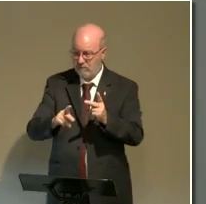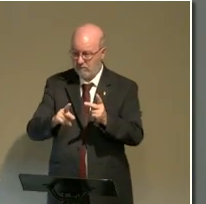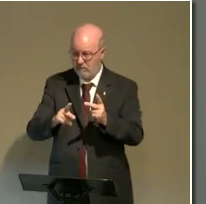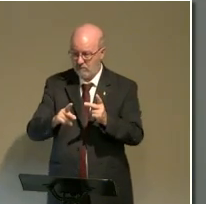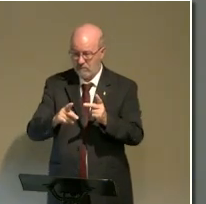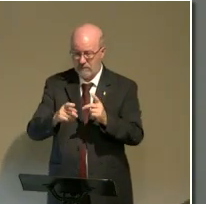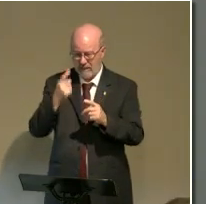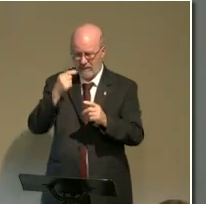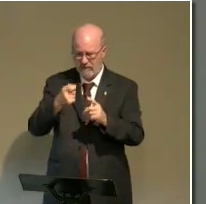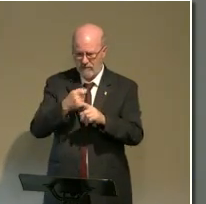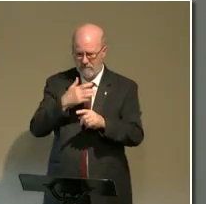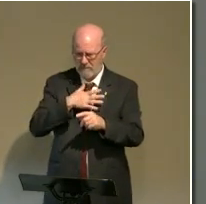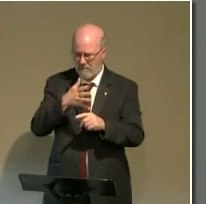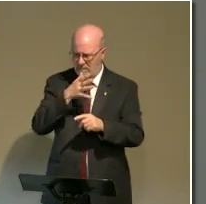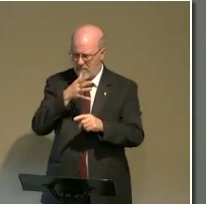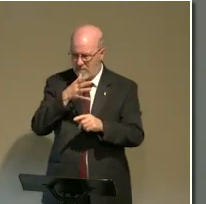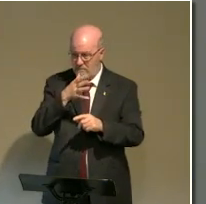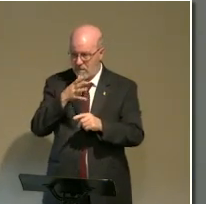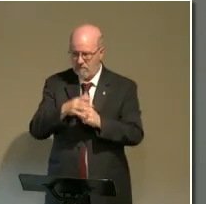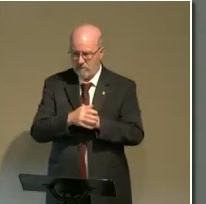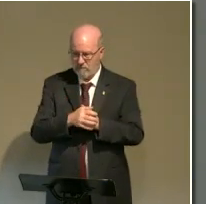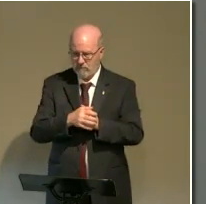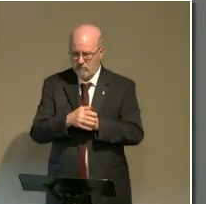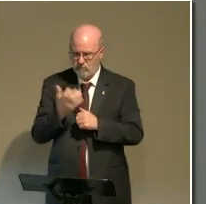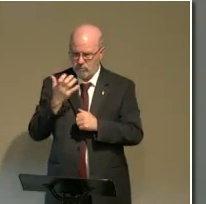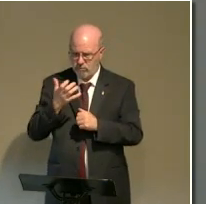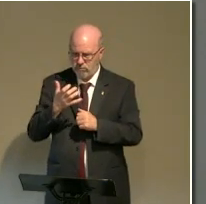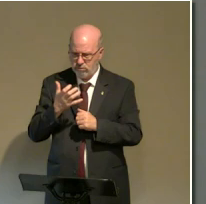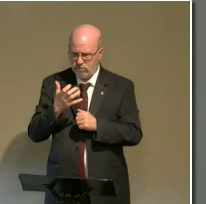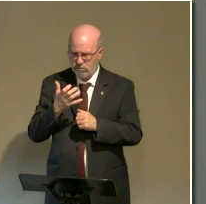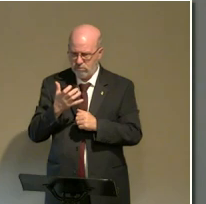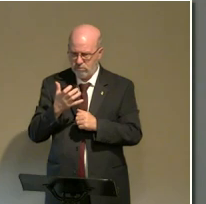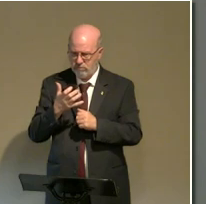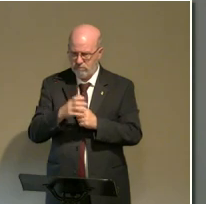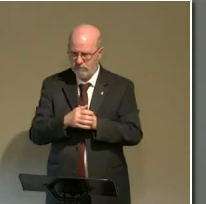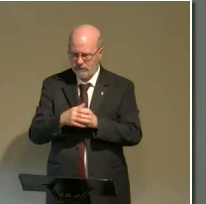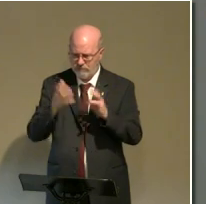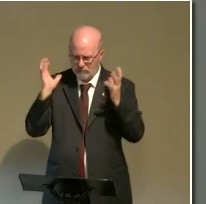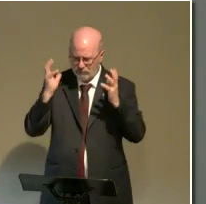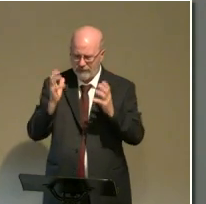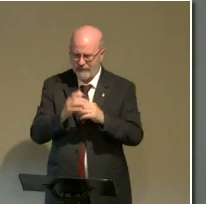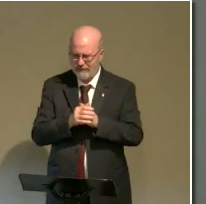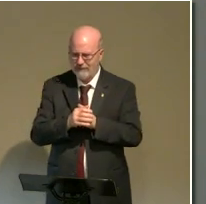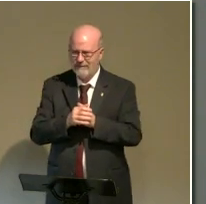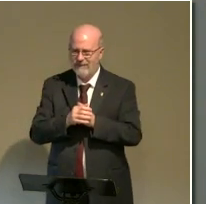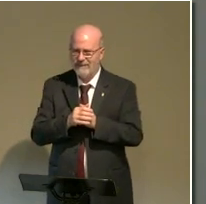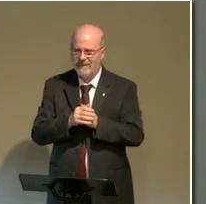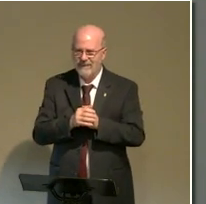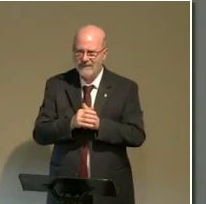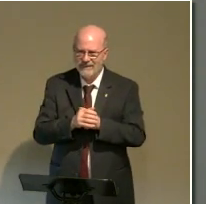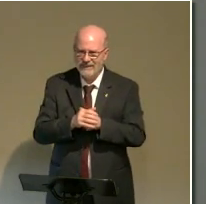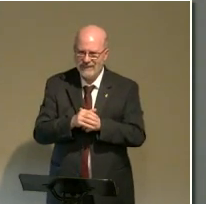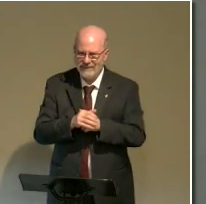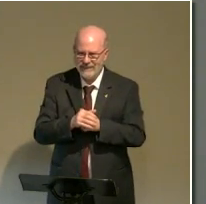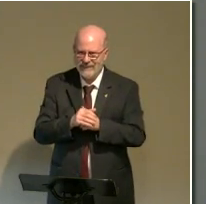from my mom. And my mom, she can turn into a wacko if okay,